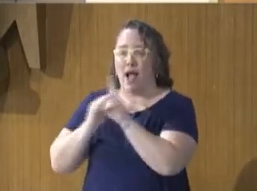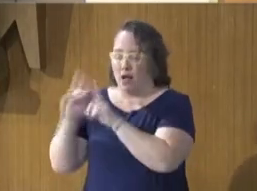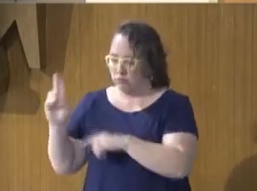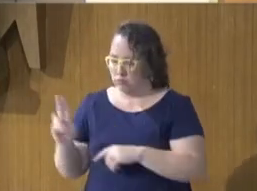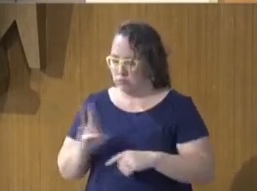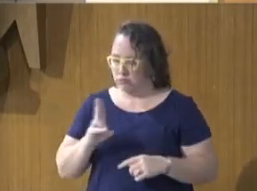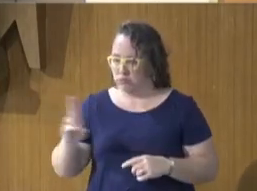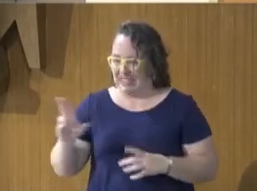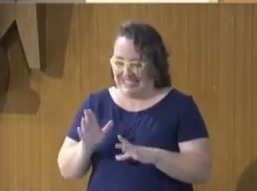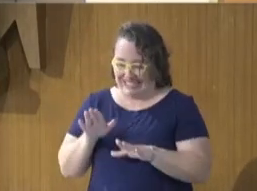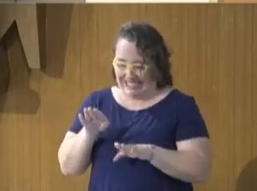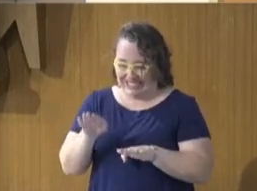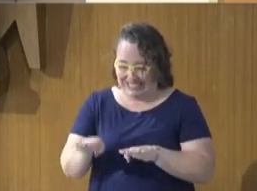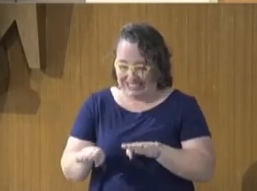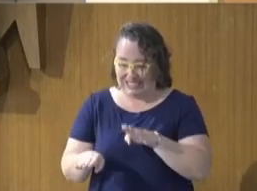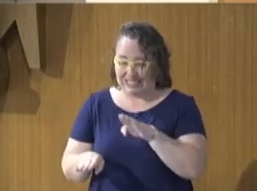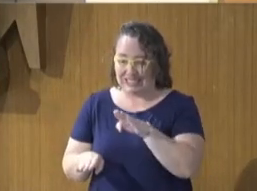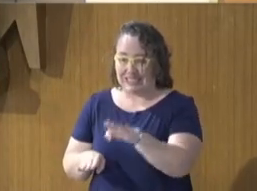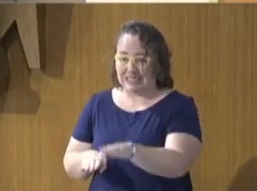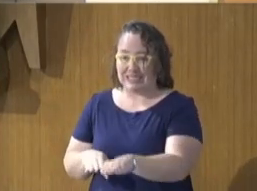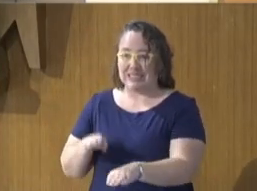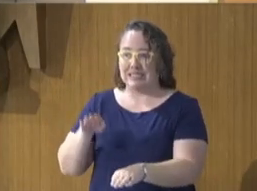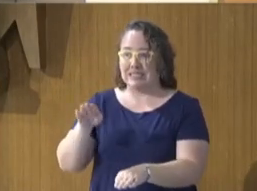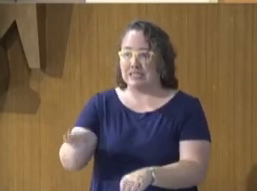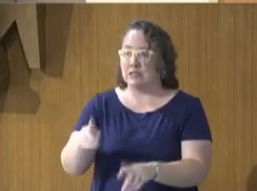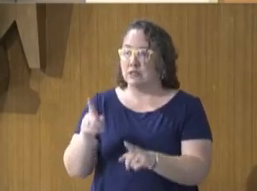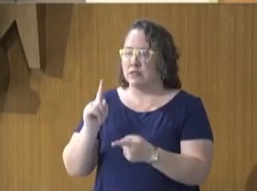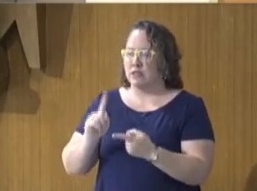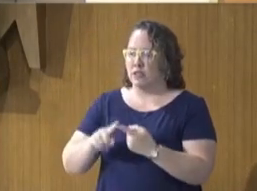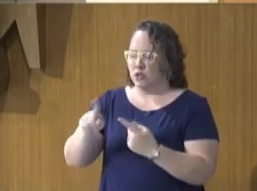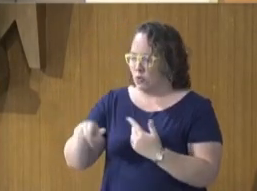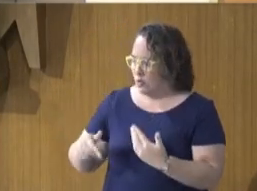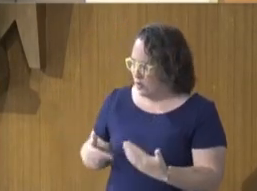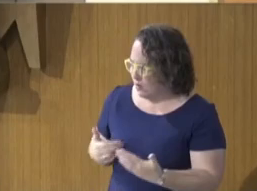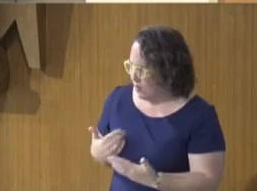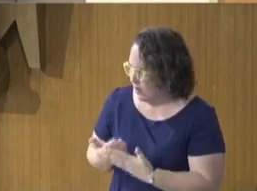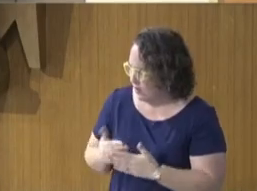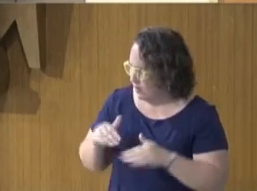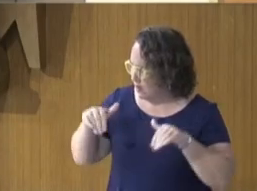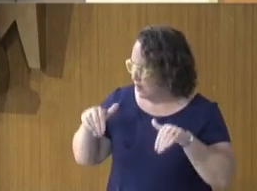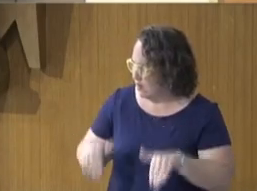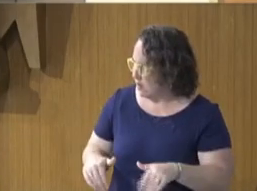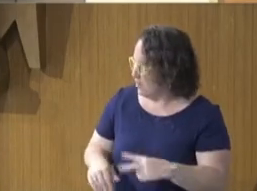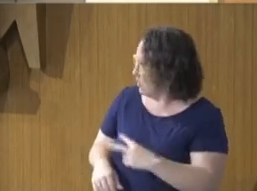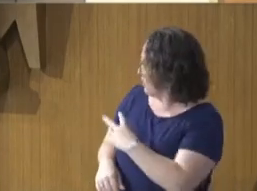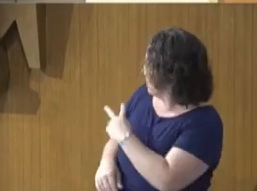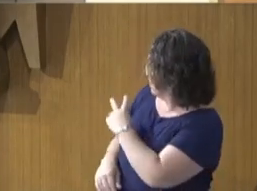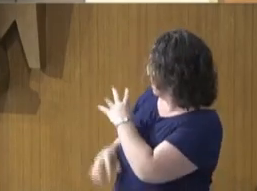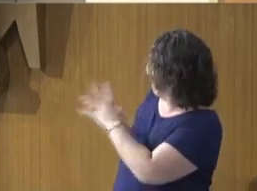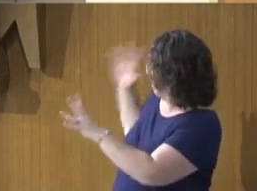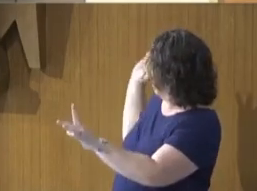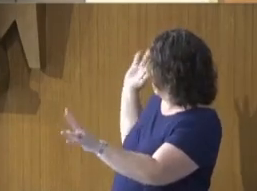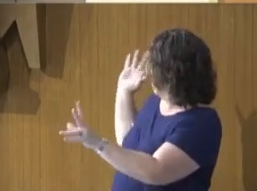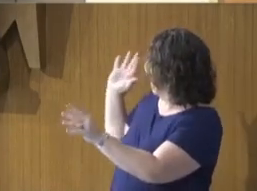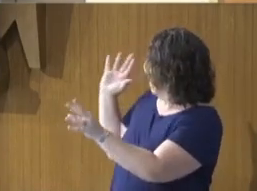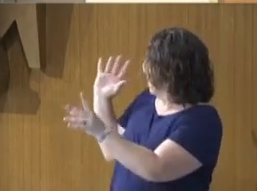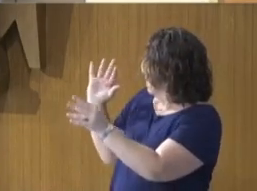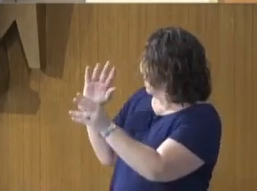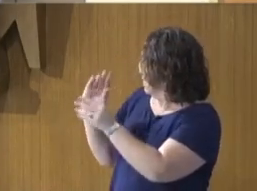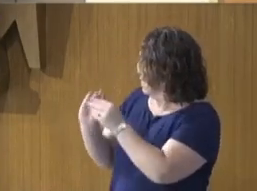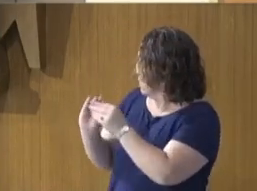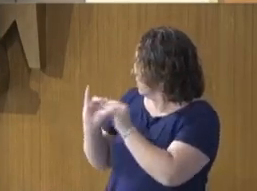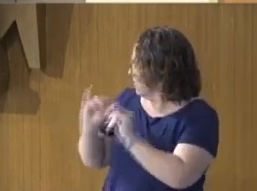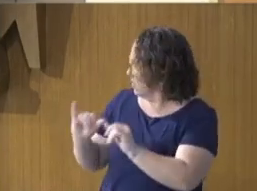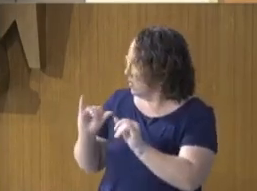forward one small step at a time until you realize one day you're not in Egypt anymore. And then eventually Egypt